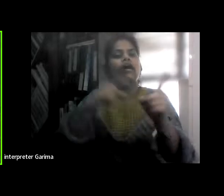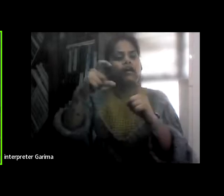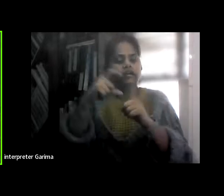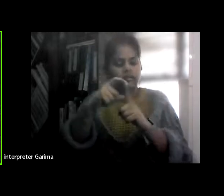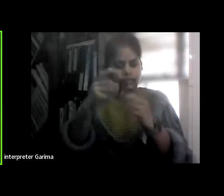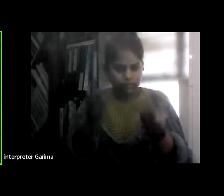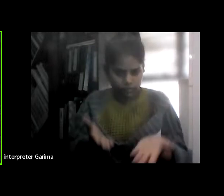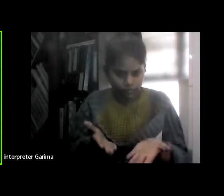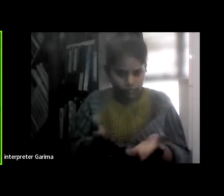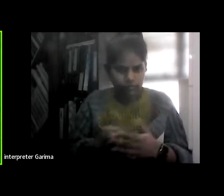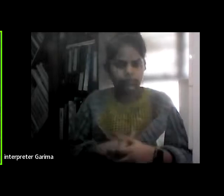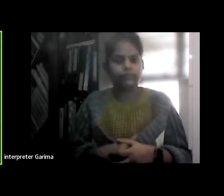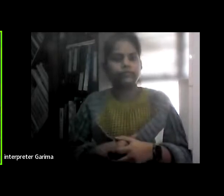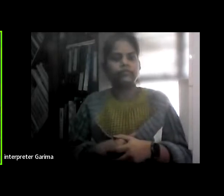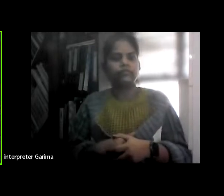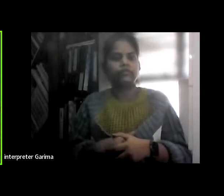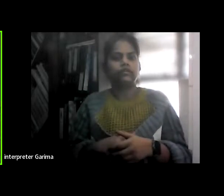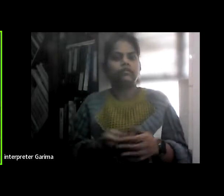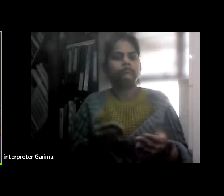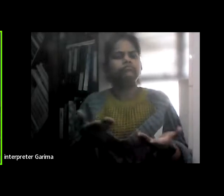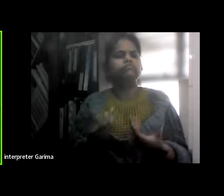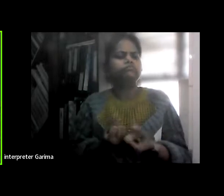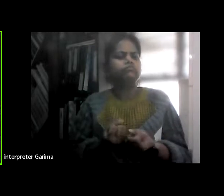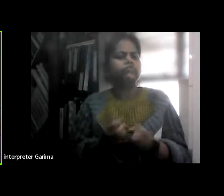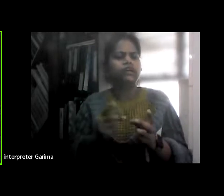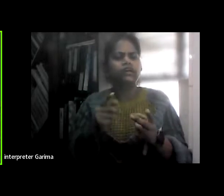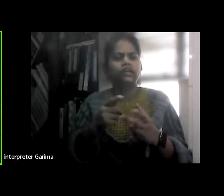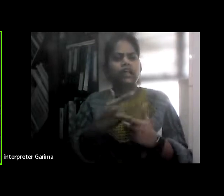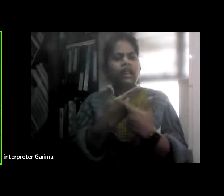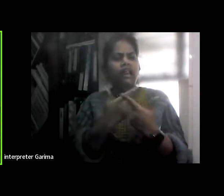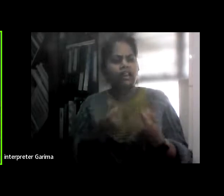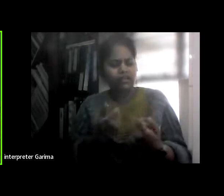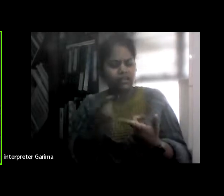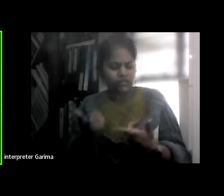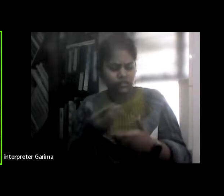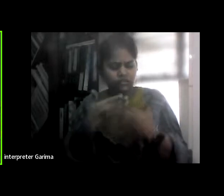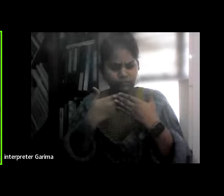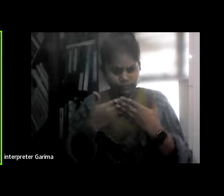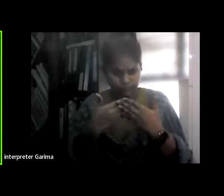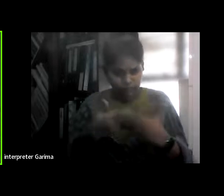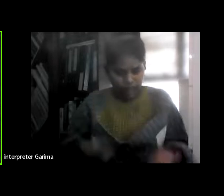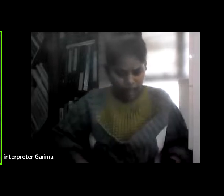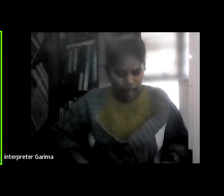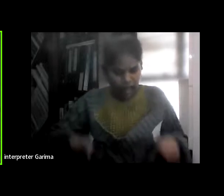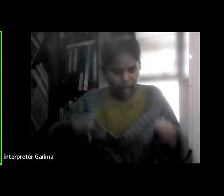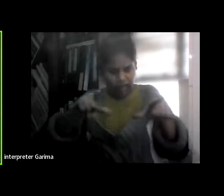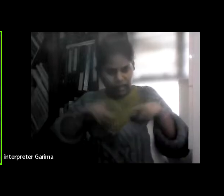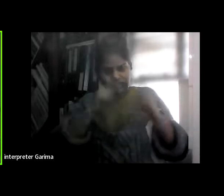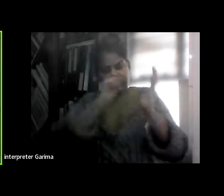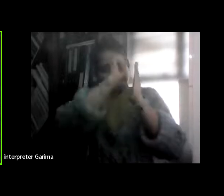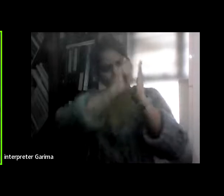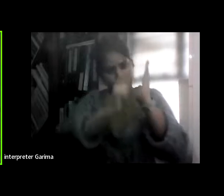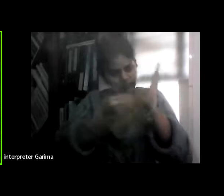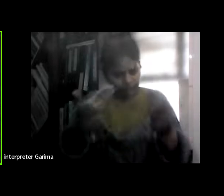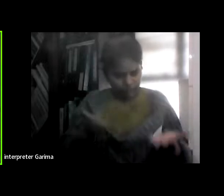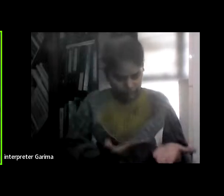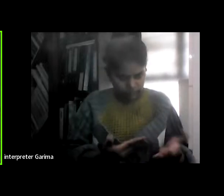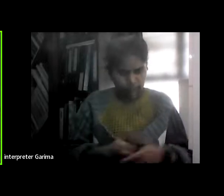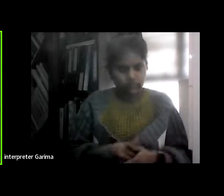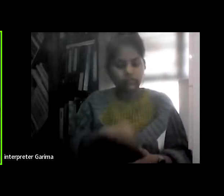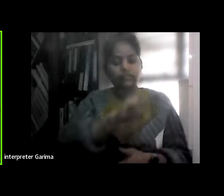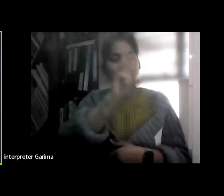literature, post-colonial and resistance literature, and life writing studies. The third speaker is